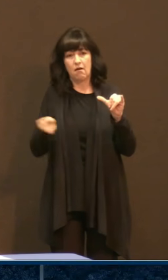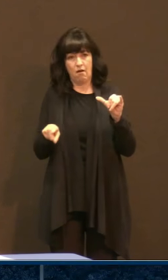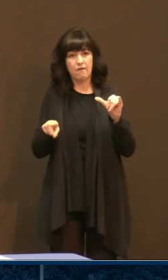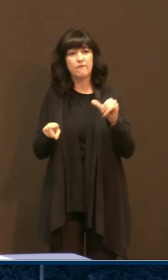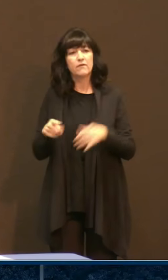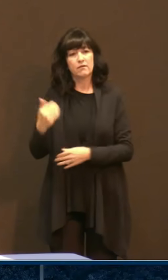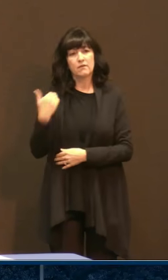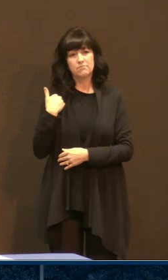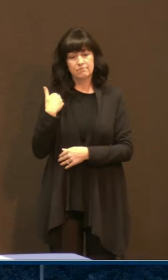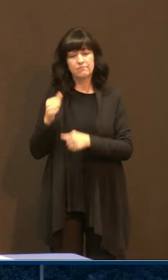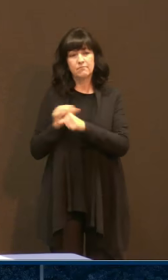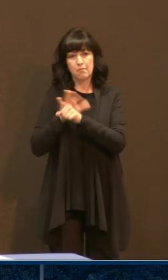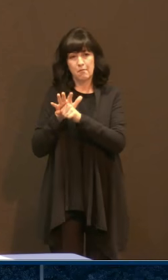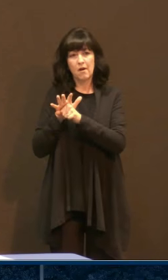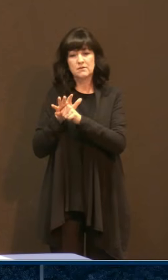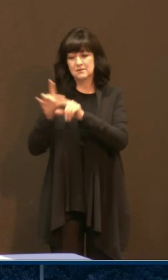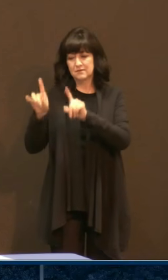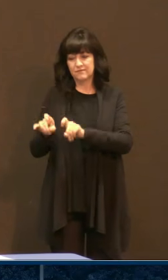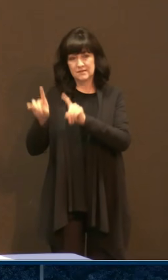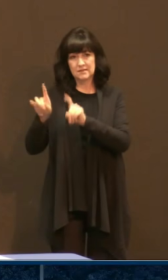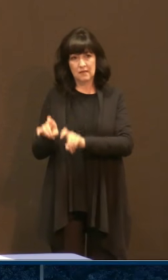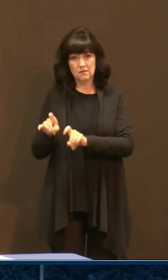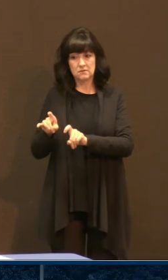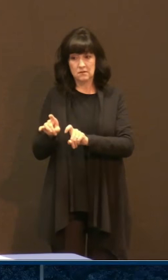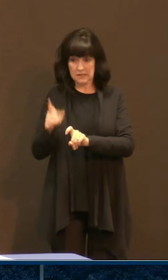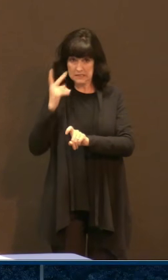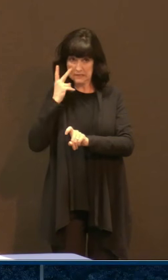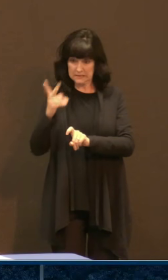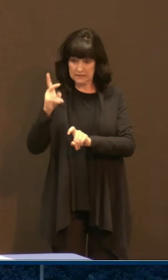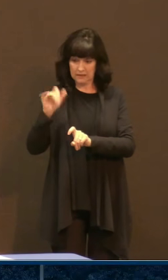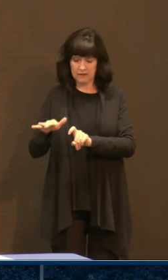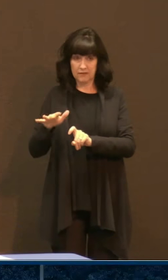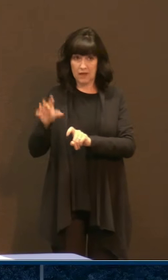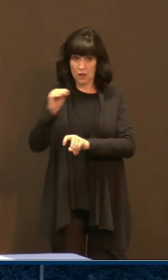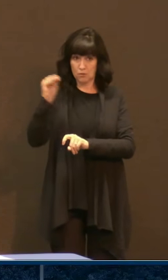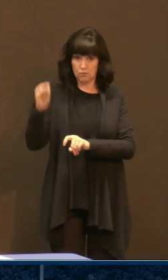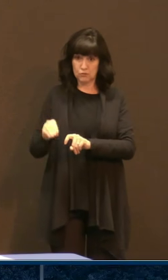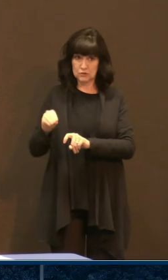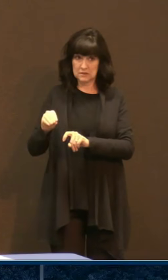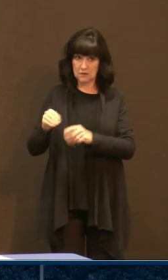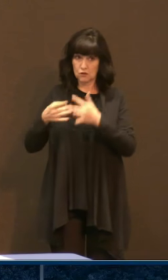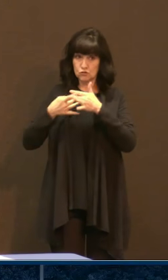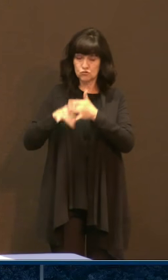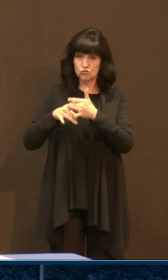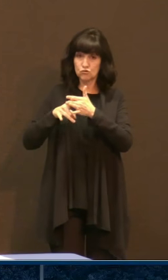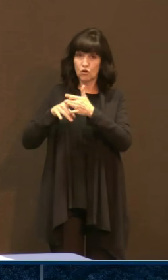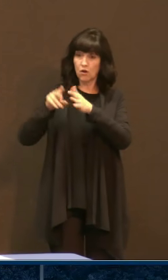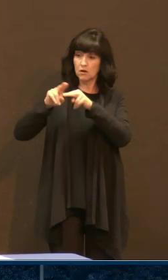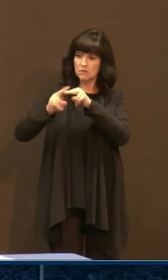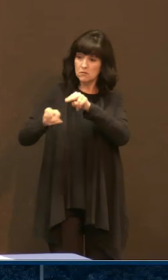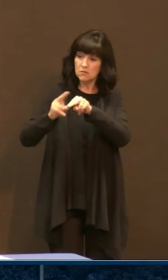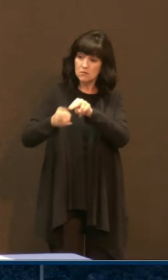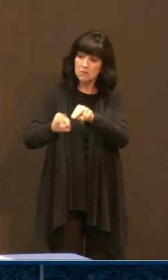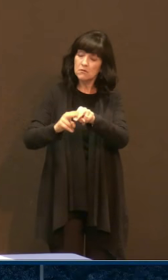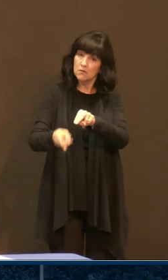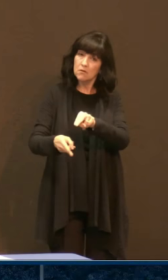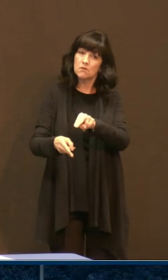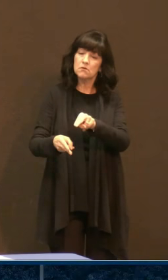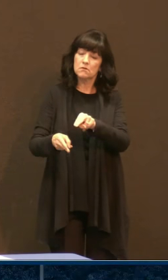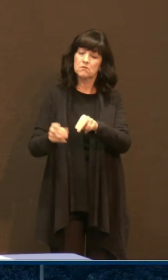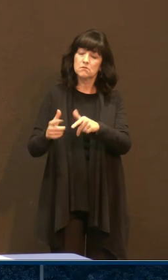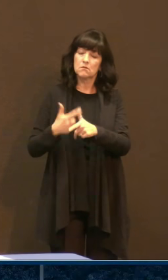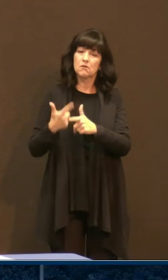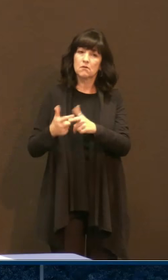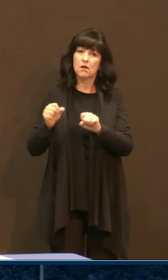see a decline in that. And importantly, something that we know of, because we communicate with the hospitals on a